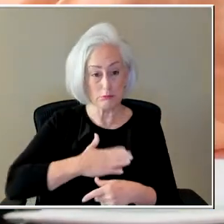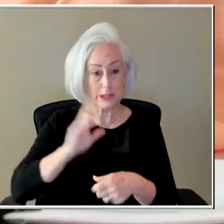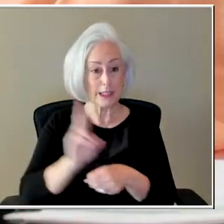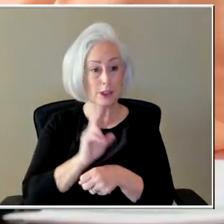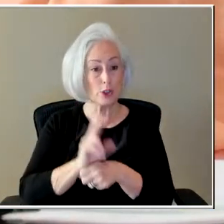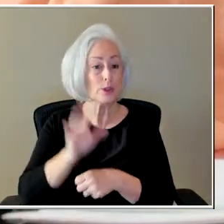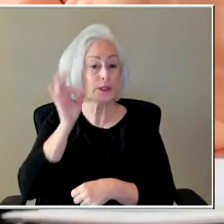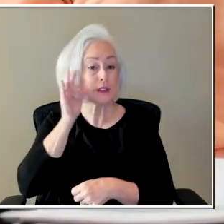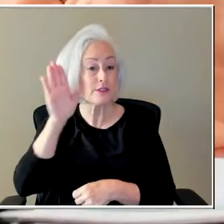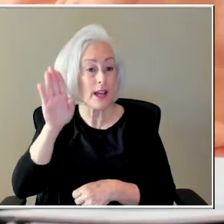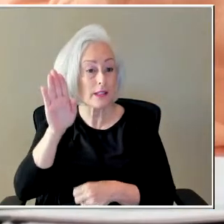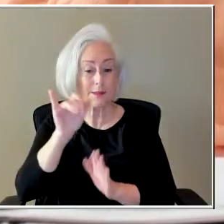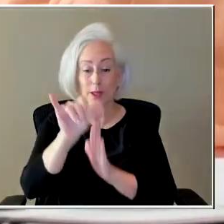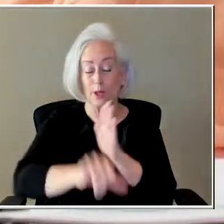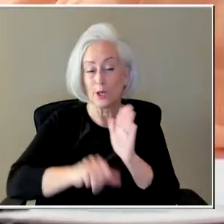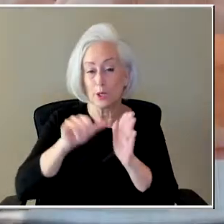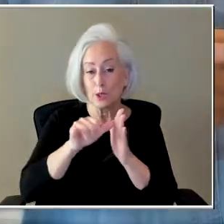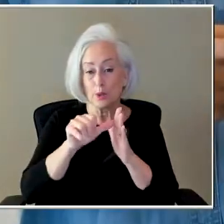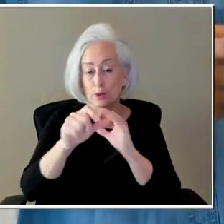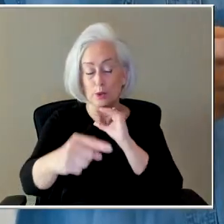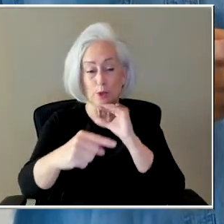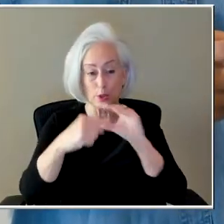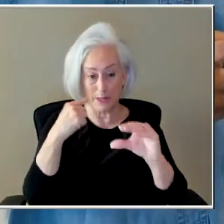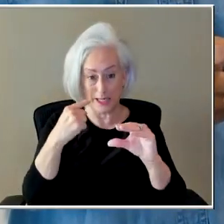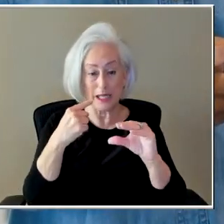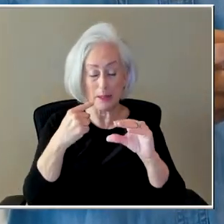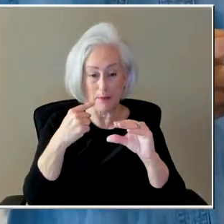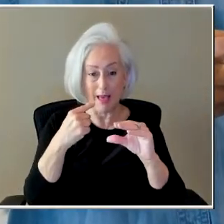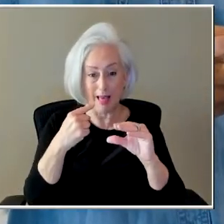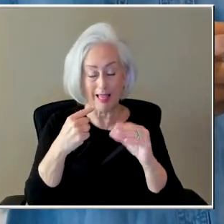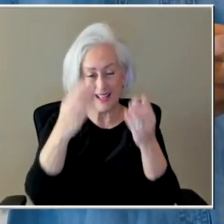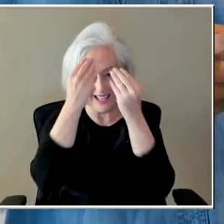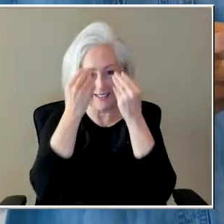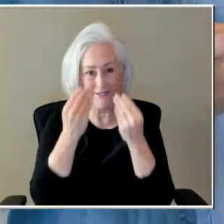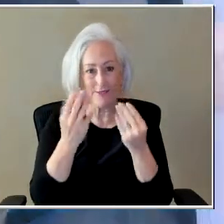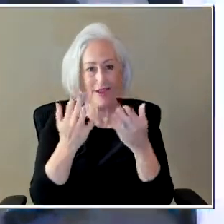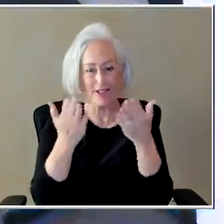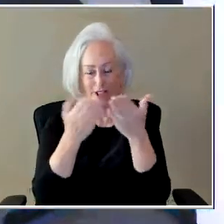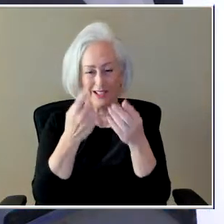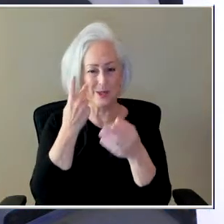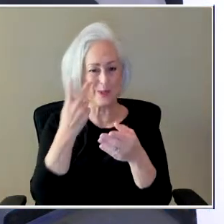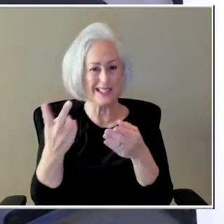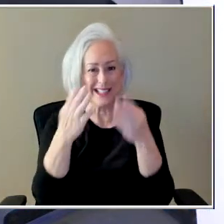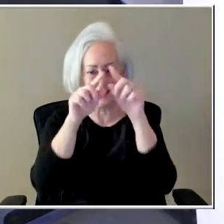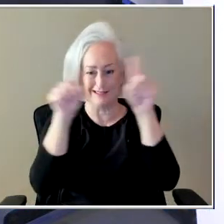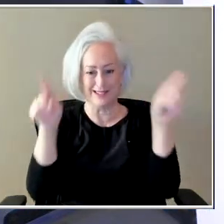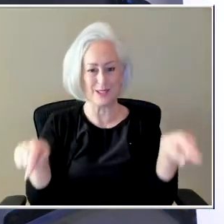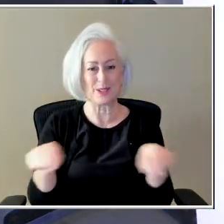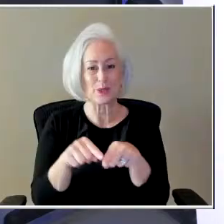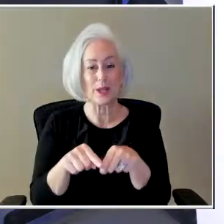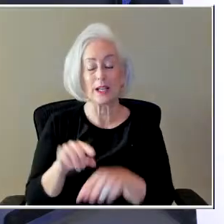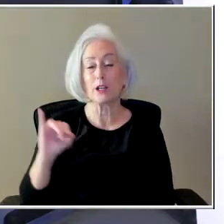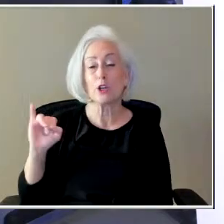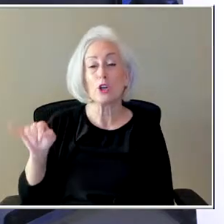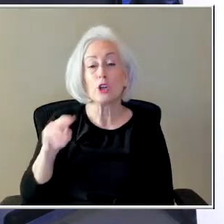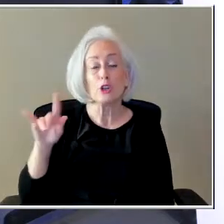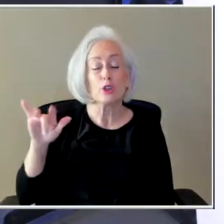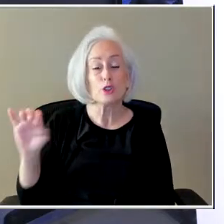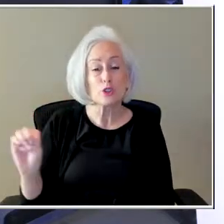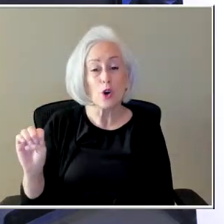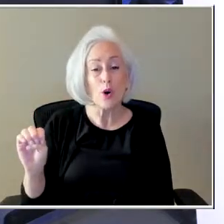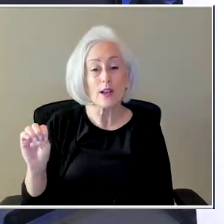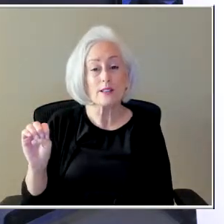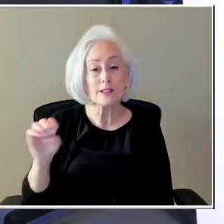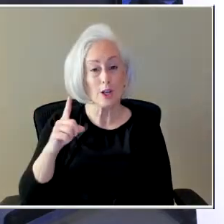Facebook. You can email the Medical News Network. That information is right there on your screen. Joyce, as we saw in that piece that we ran at the top of the program, you live a